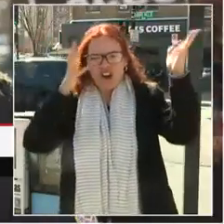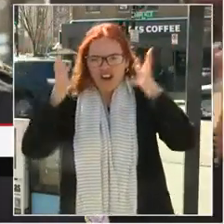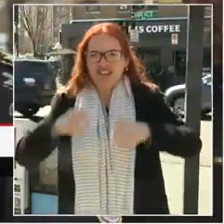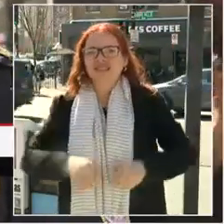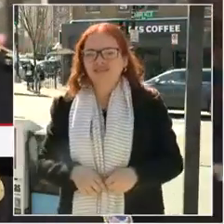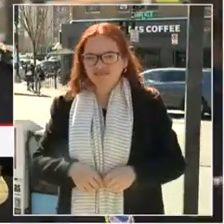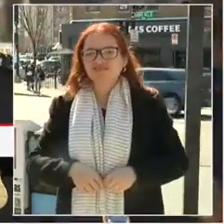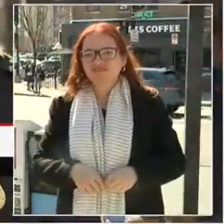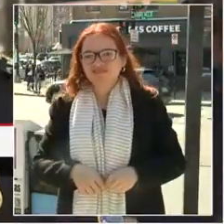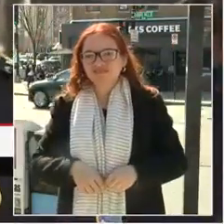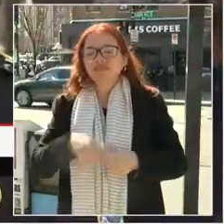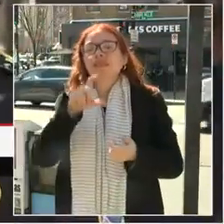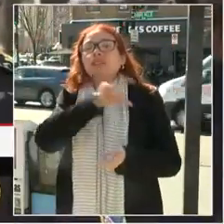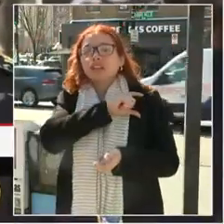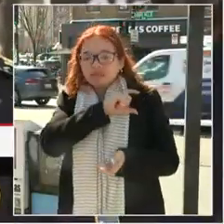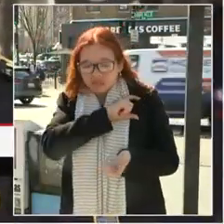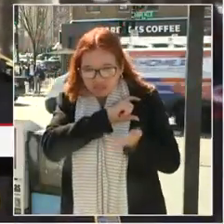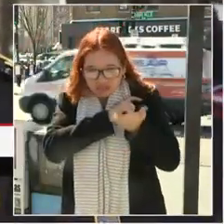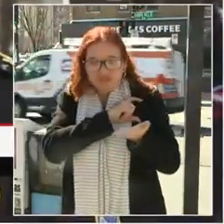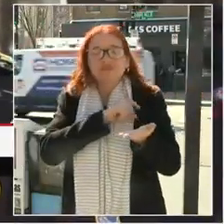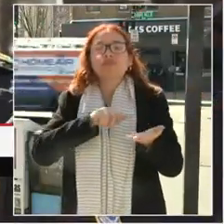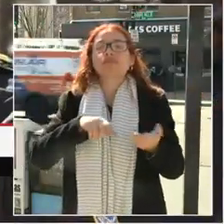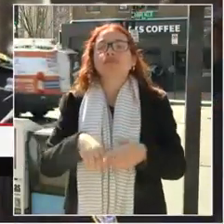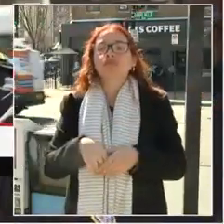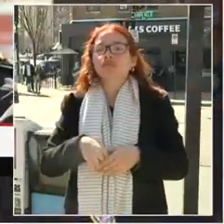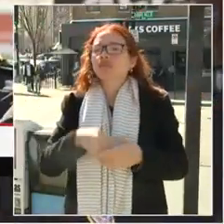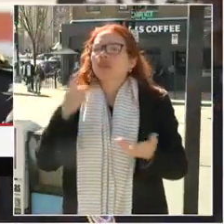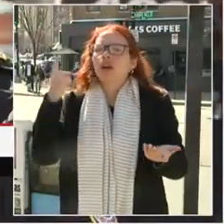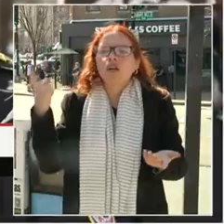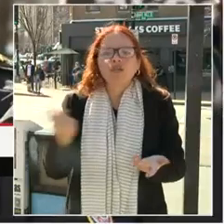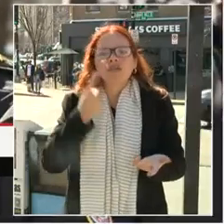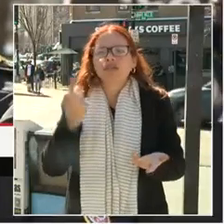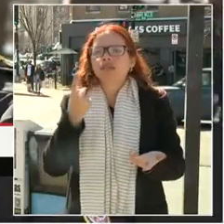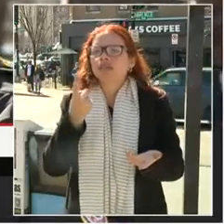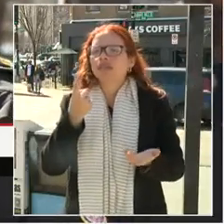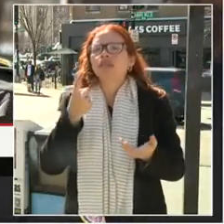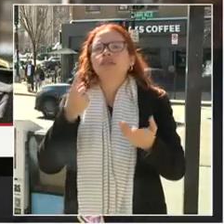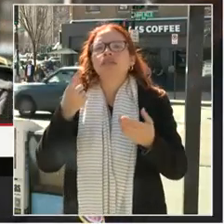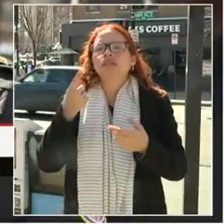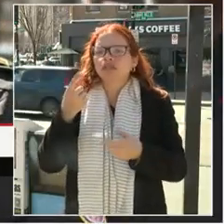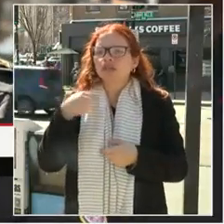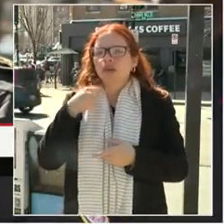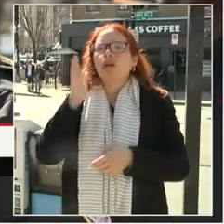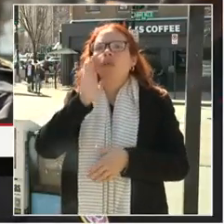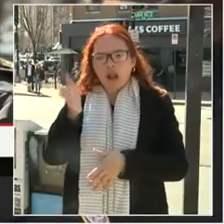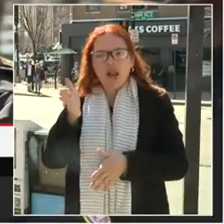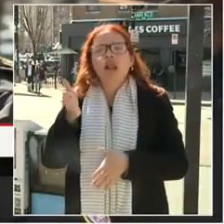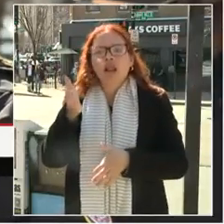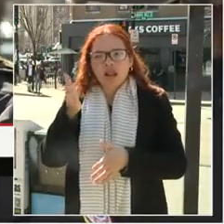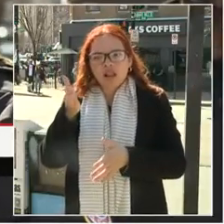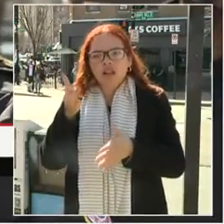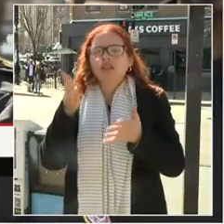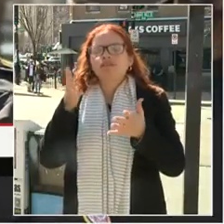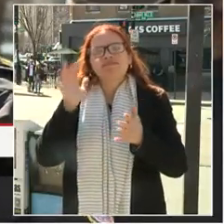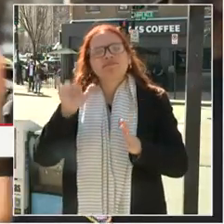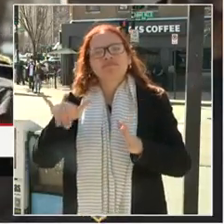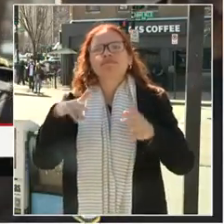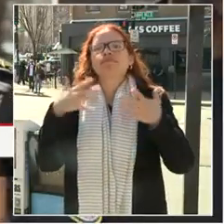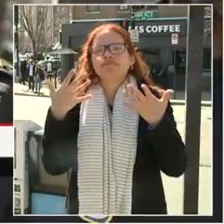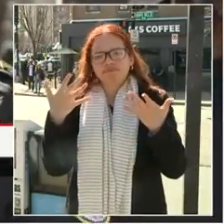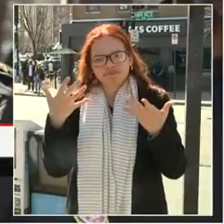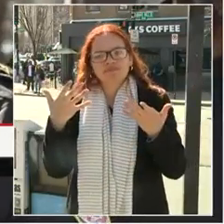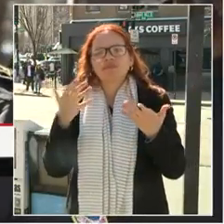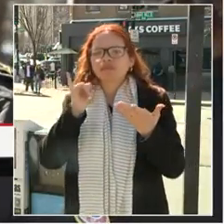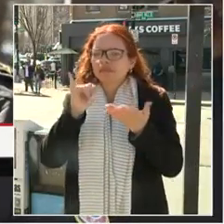In law enforcement, we have always been and will always be a very important part of this community, but we're